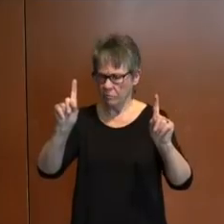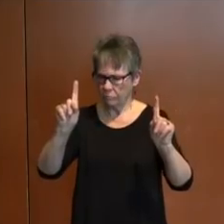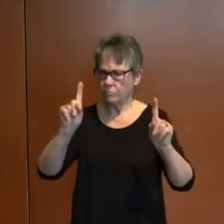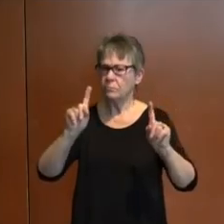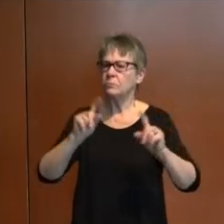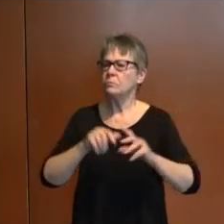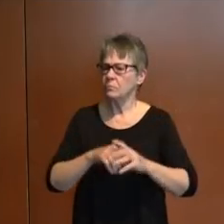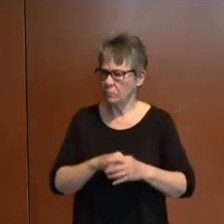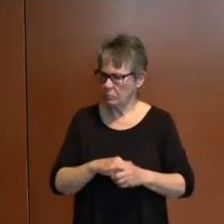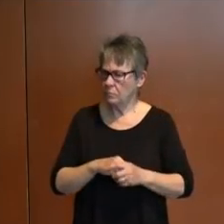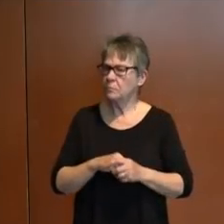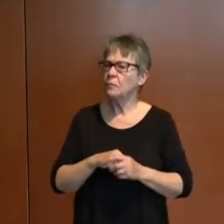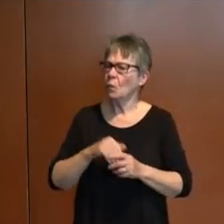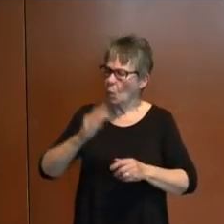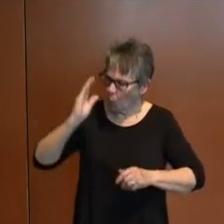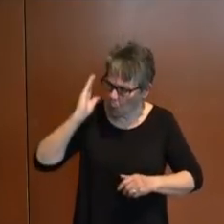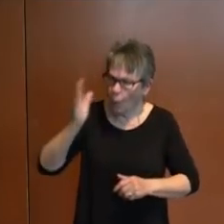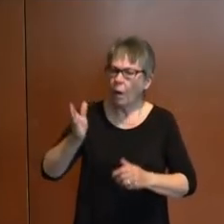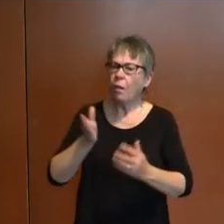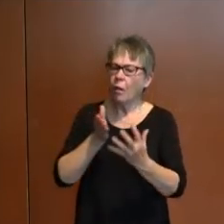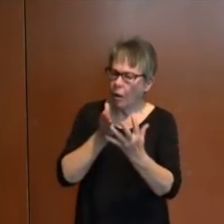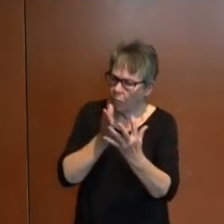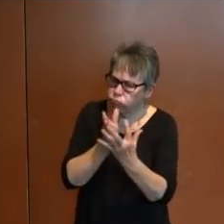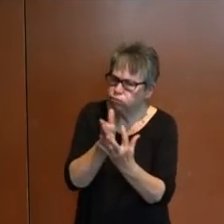through this, assuming each one of us,